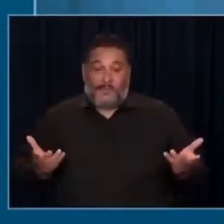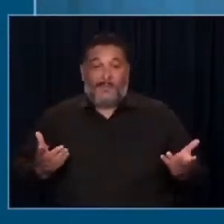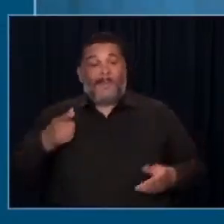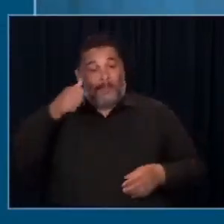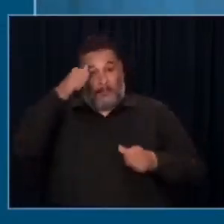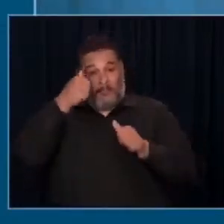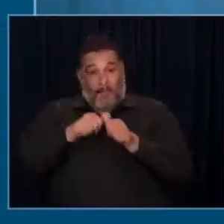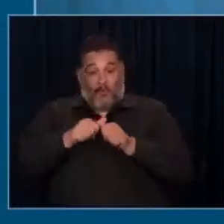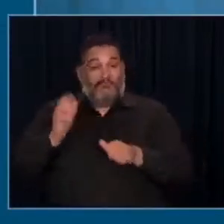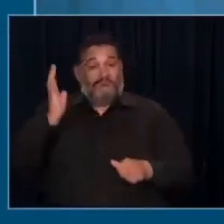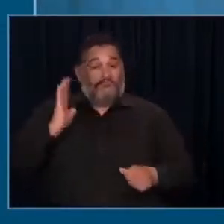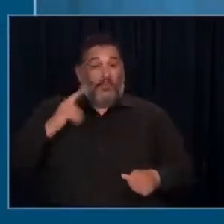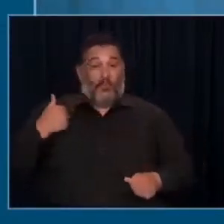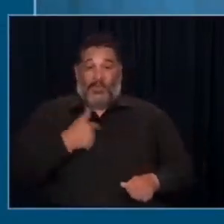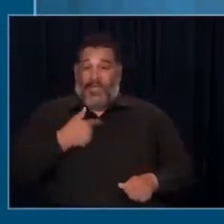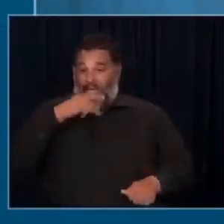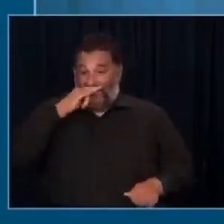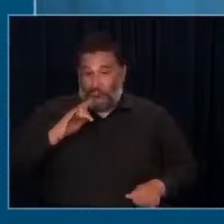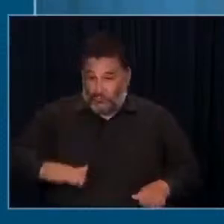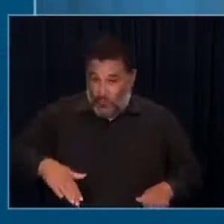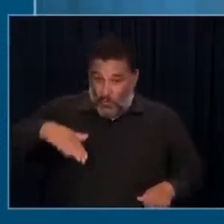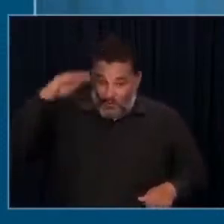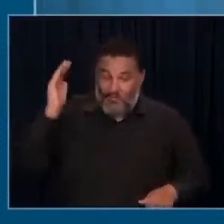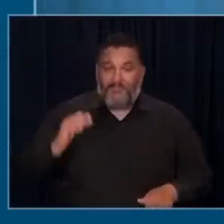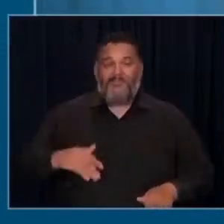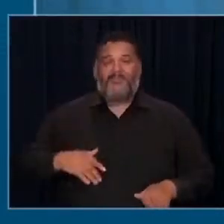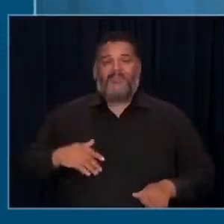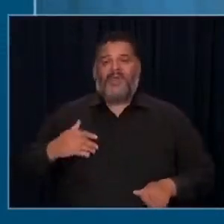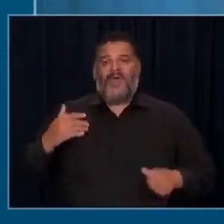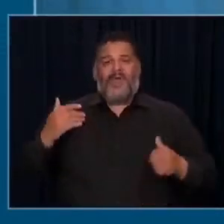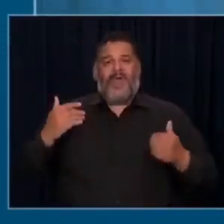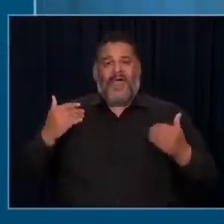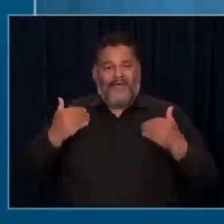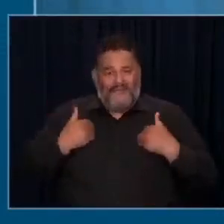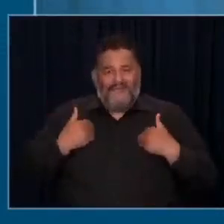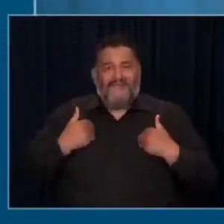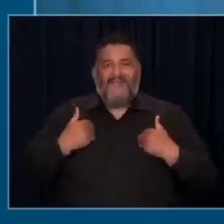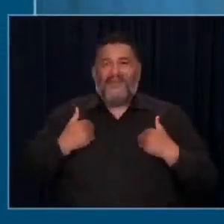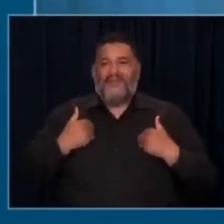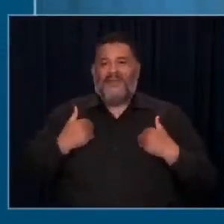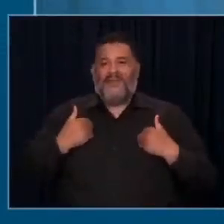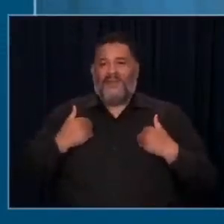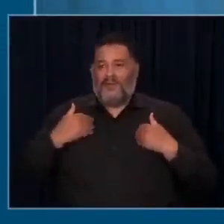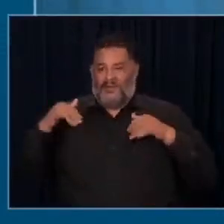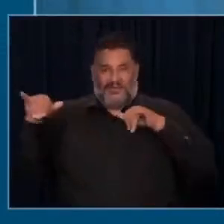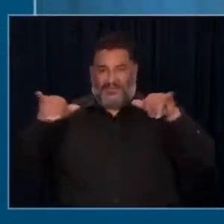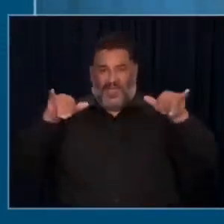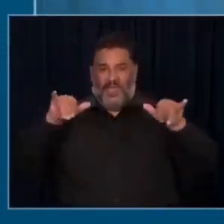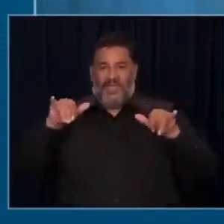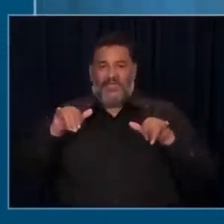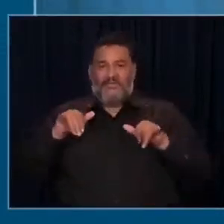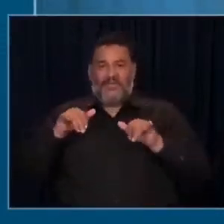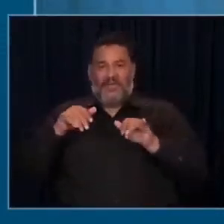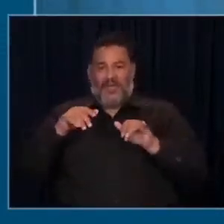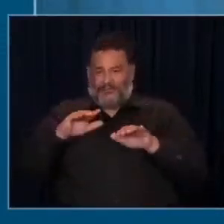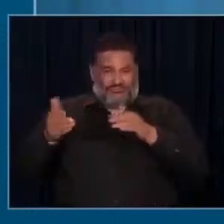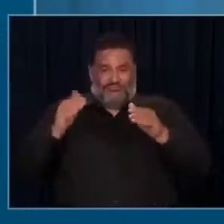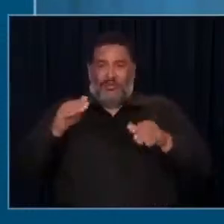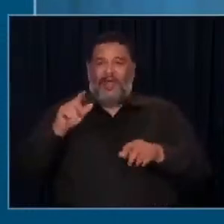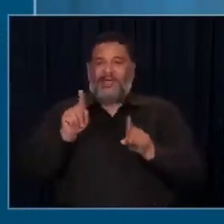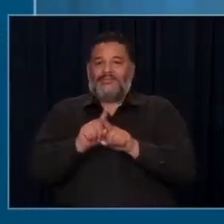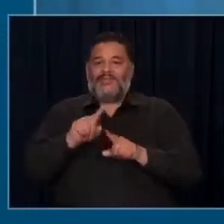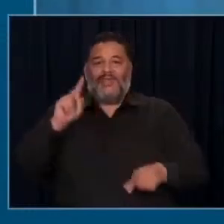were kids growing up, they had the amount of casualties in the Vietnam War, and they would flash that up every